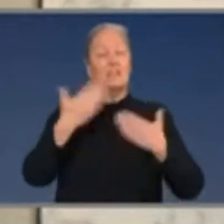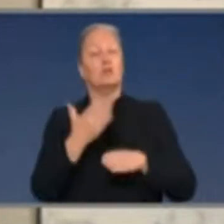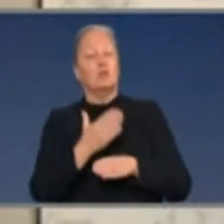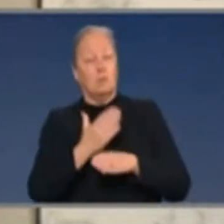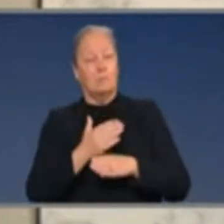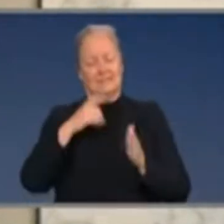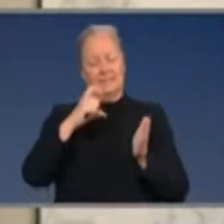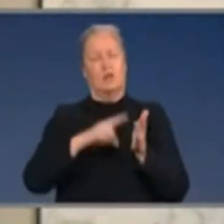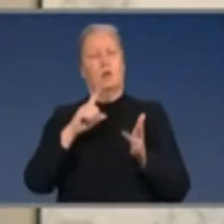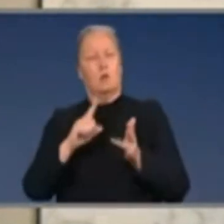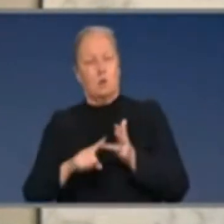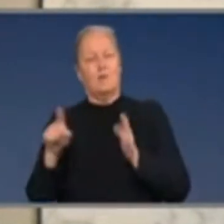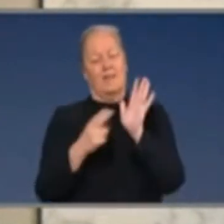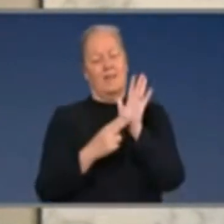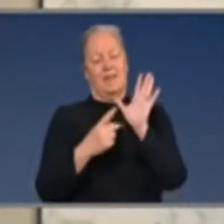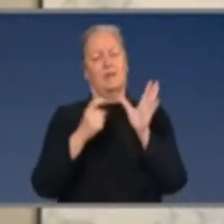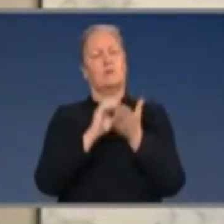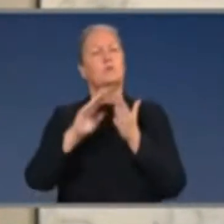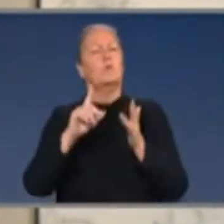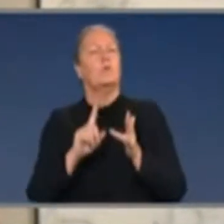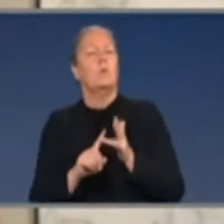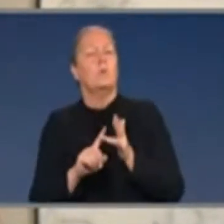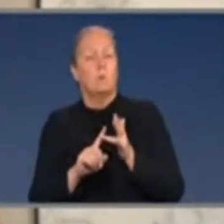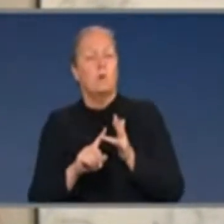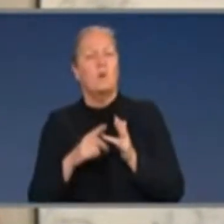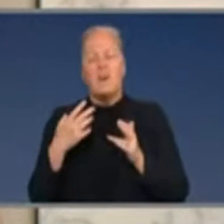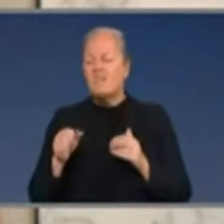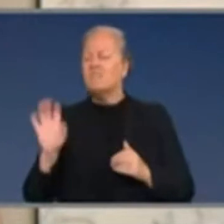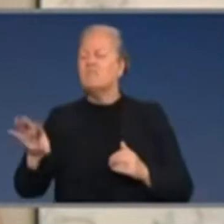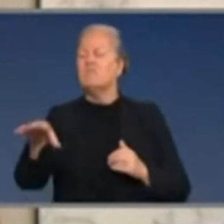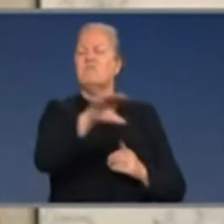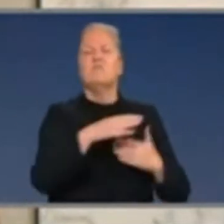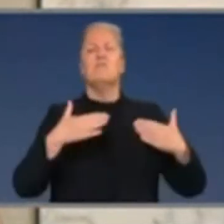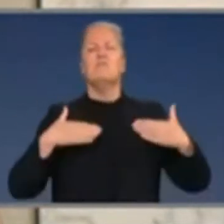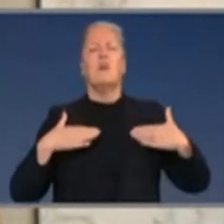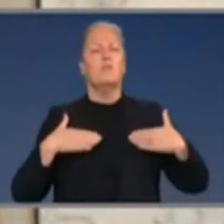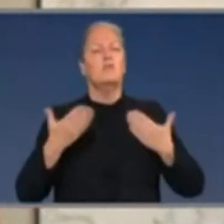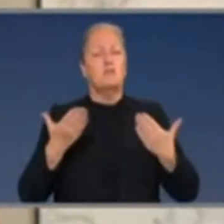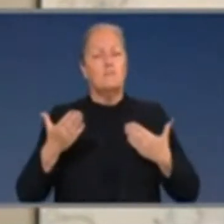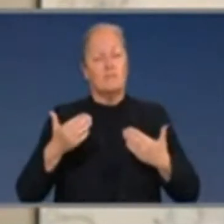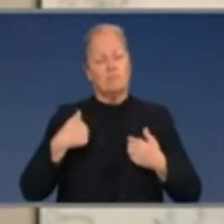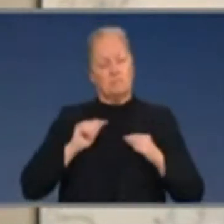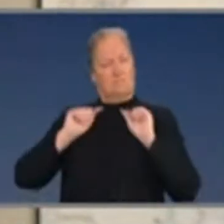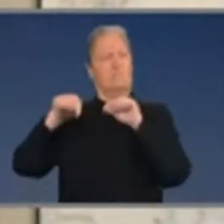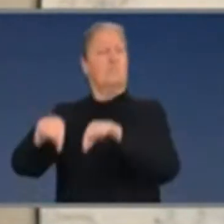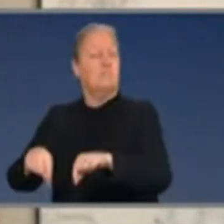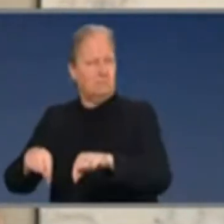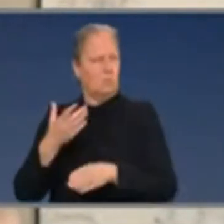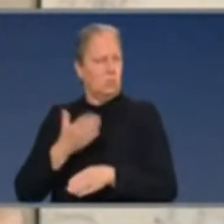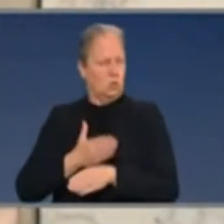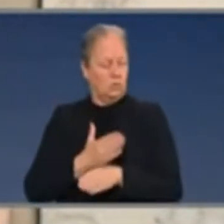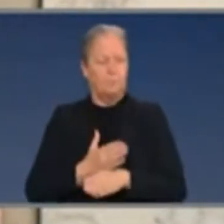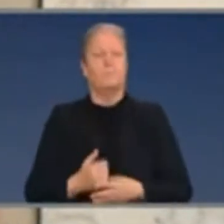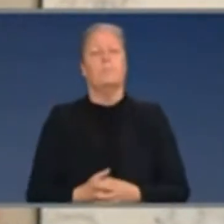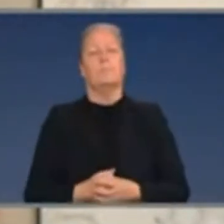143 Aboriginal community-controlled health services around Australia. And we stepped in very